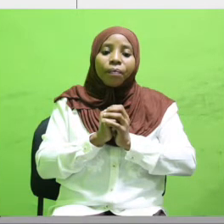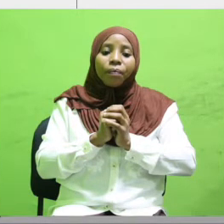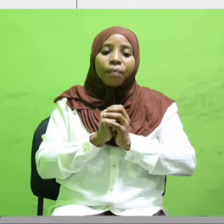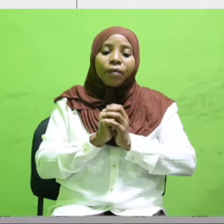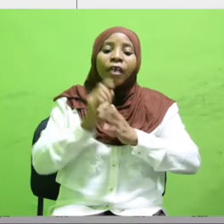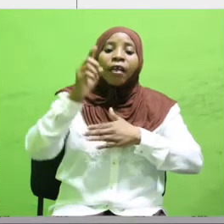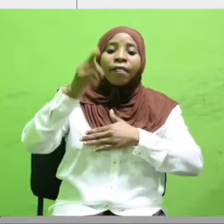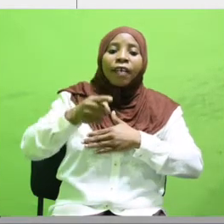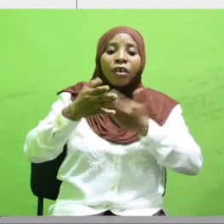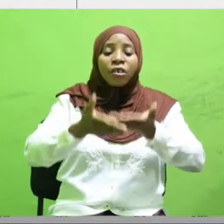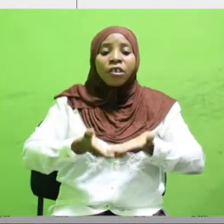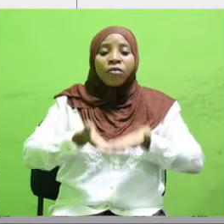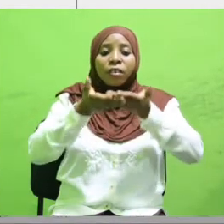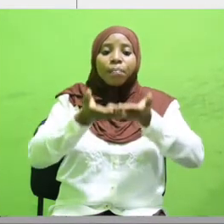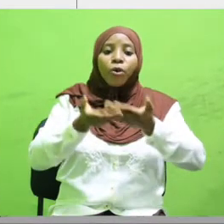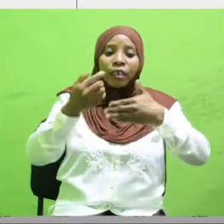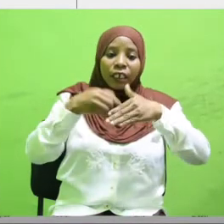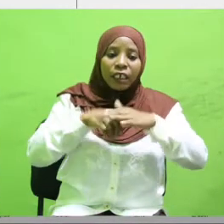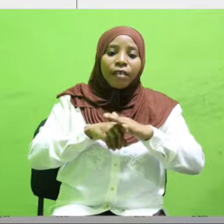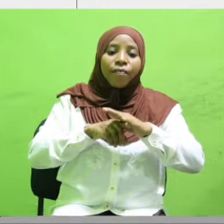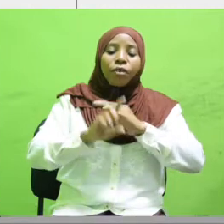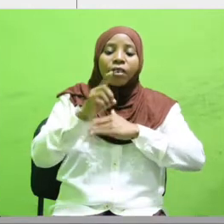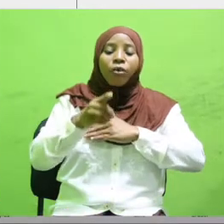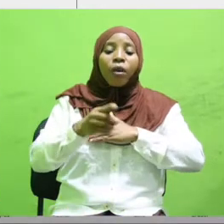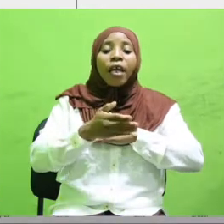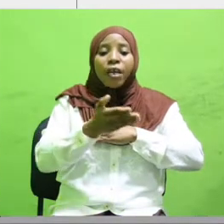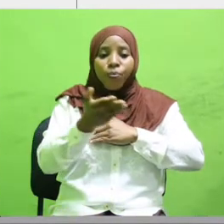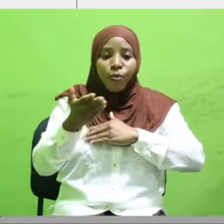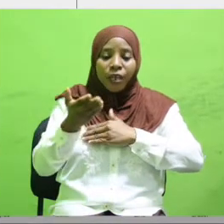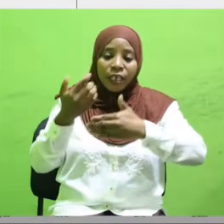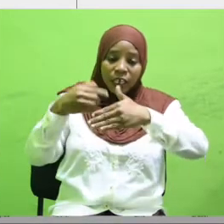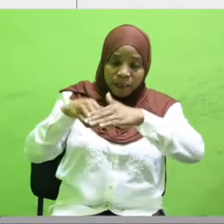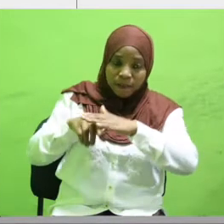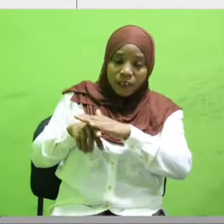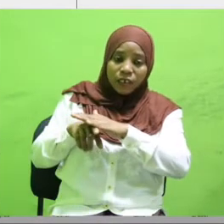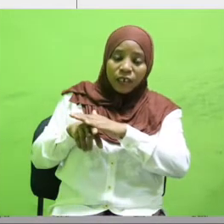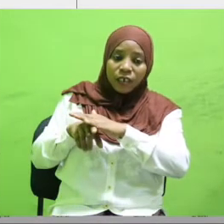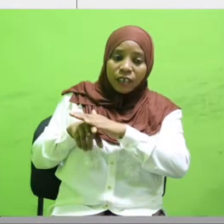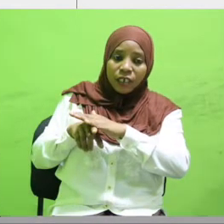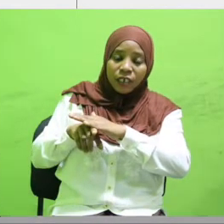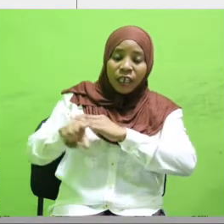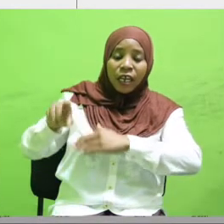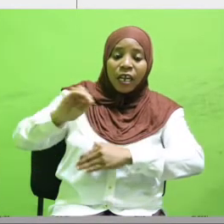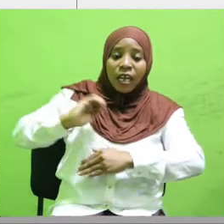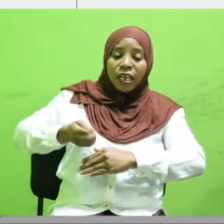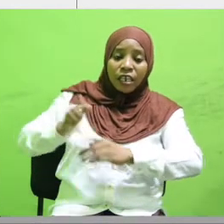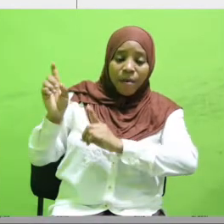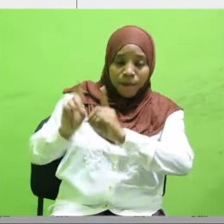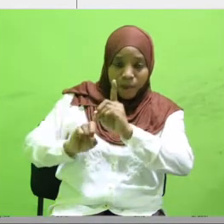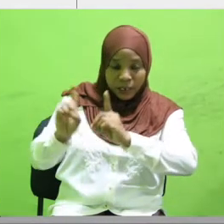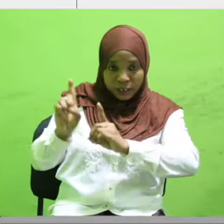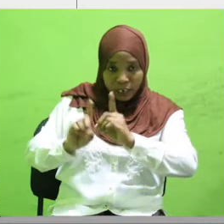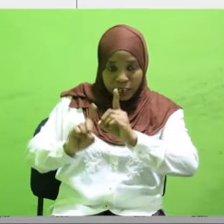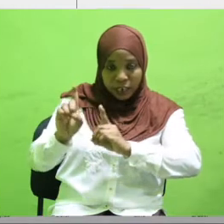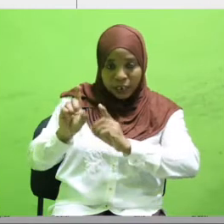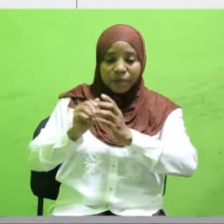one certain characteristic of phylum Zygomycota is that they release spores explosively. That is,